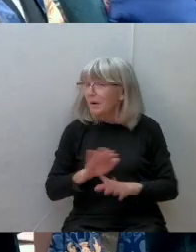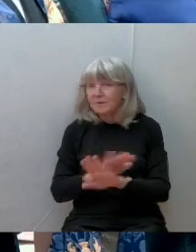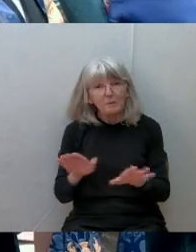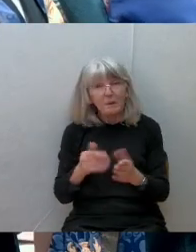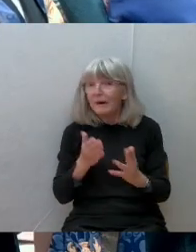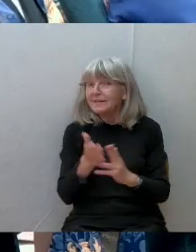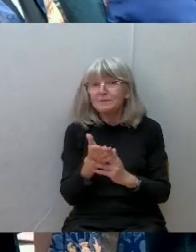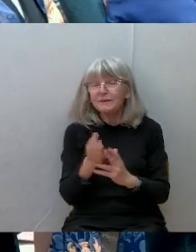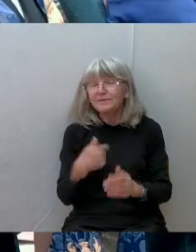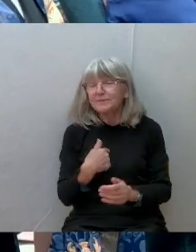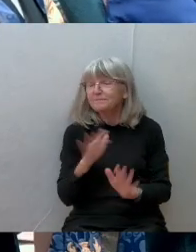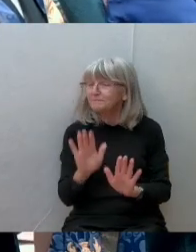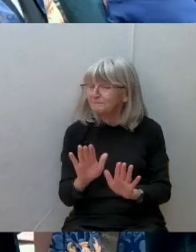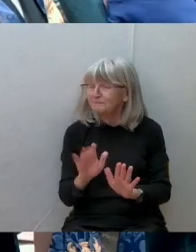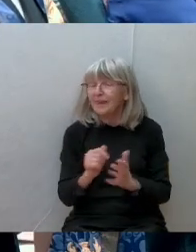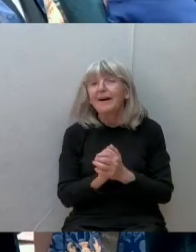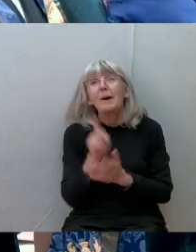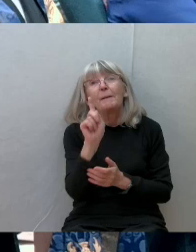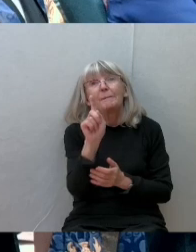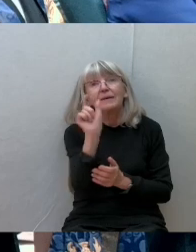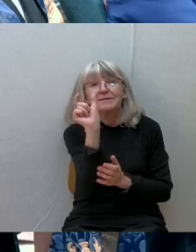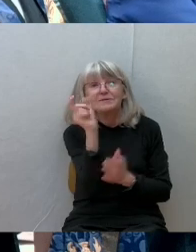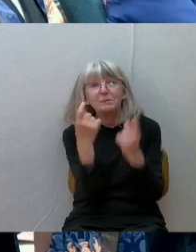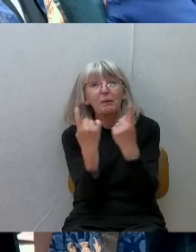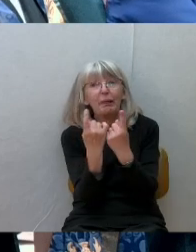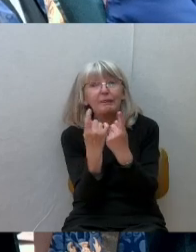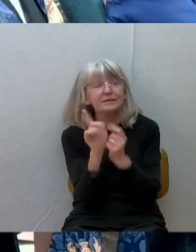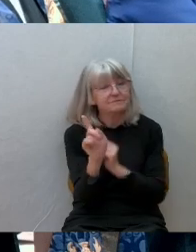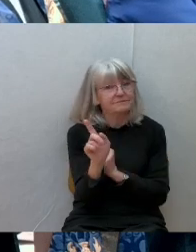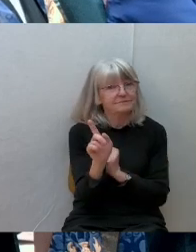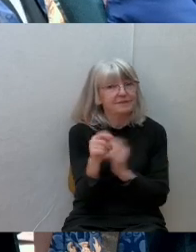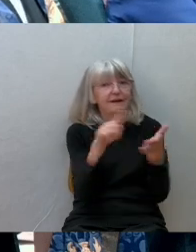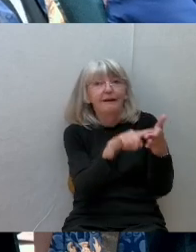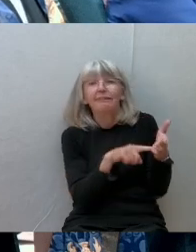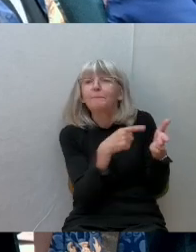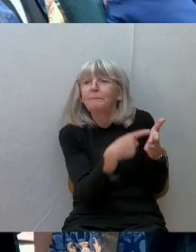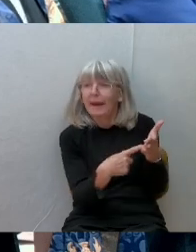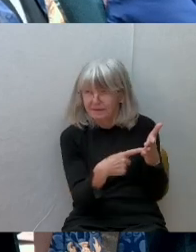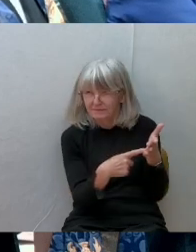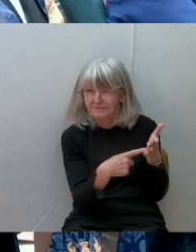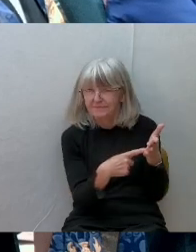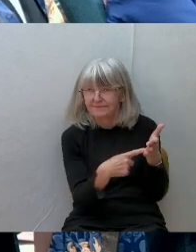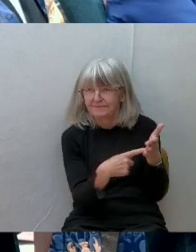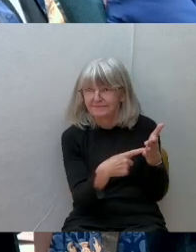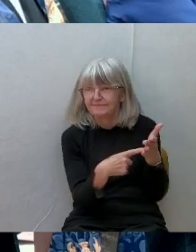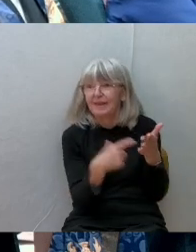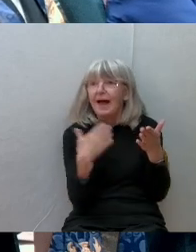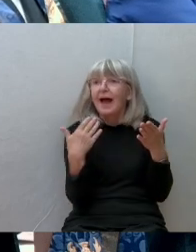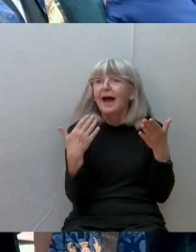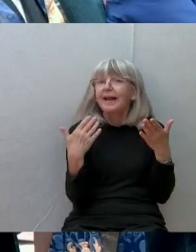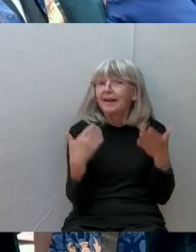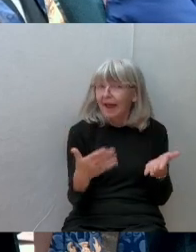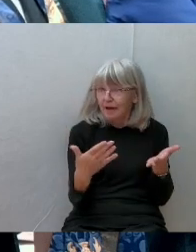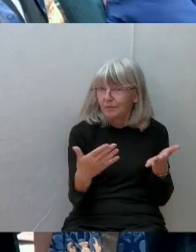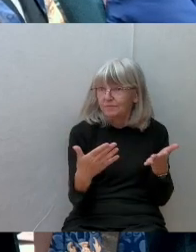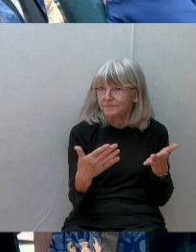But we do have a little matter of a wager to settle. And we need to move now our ceremony